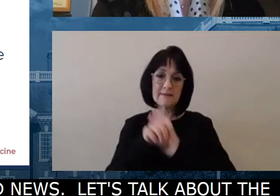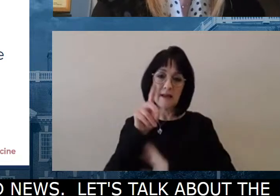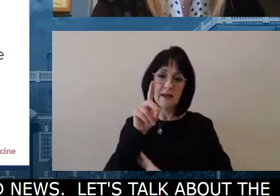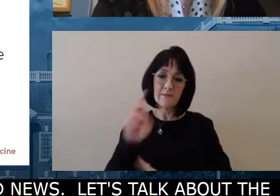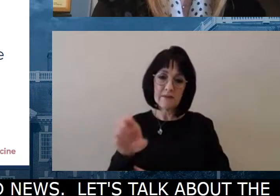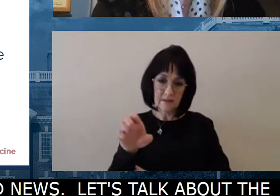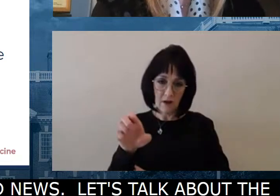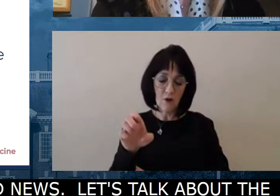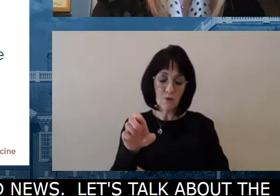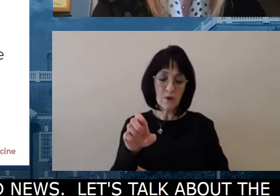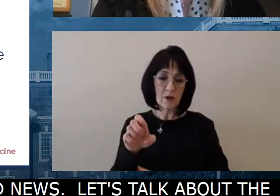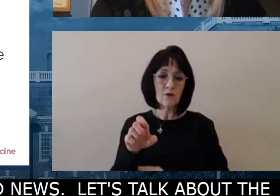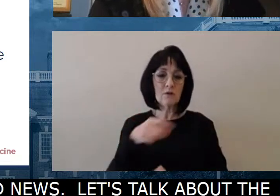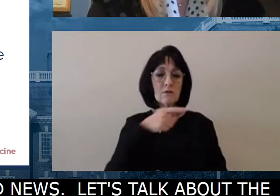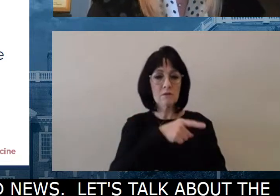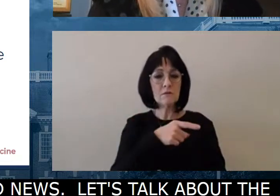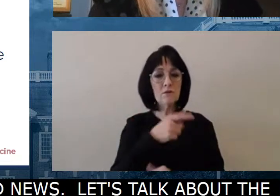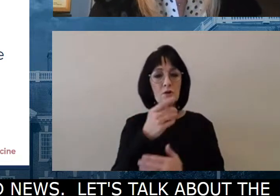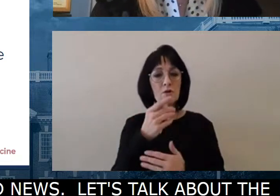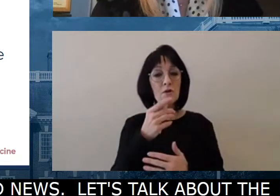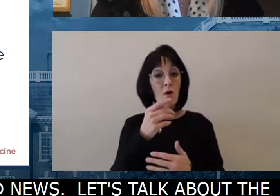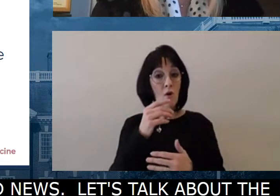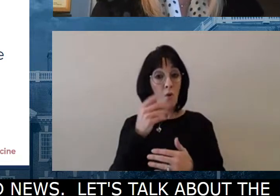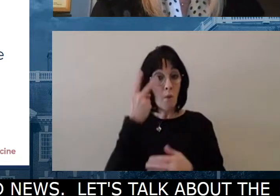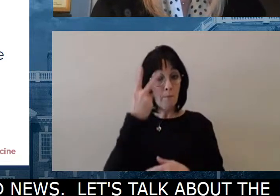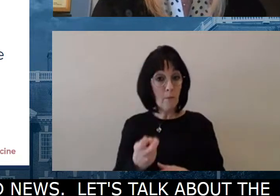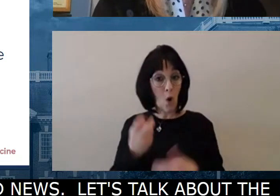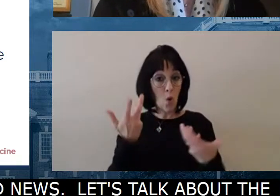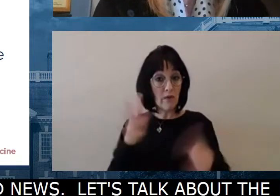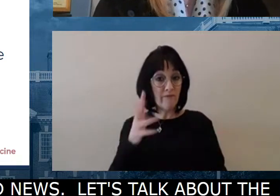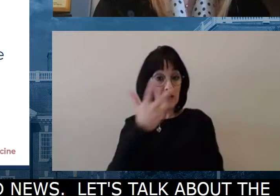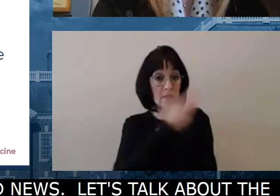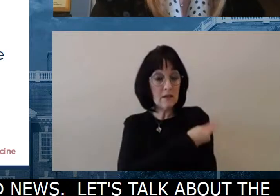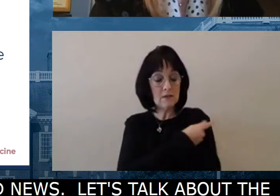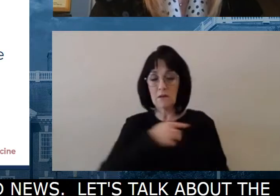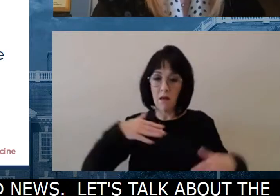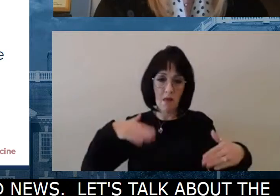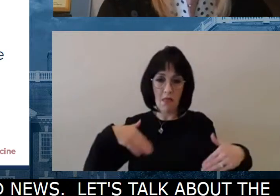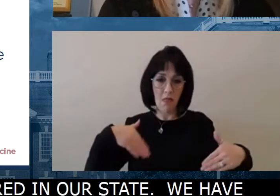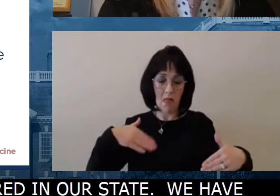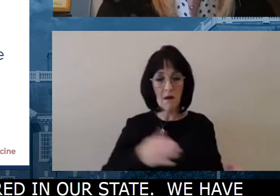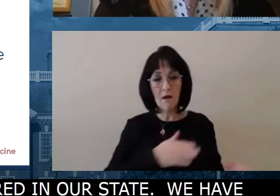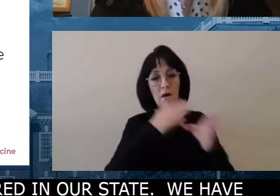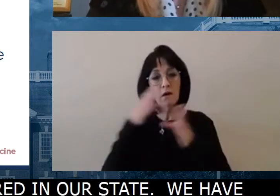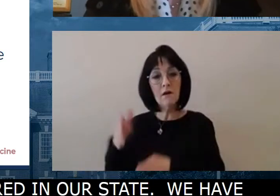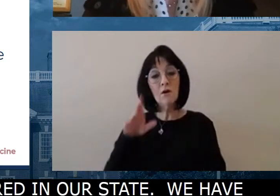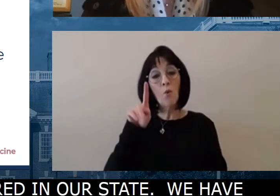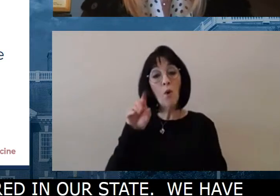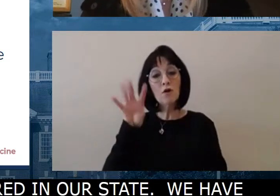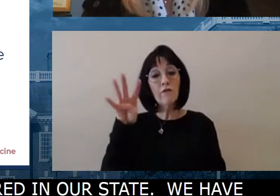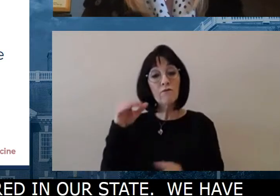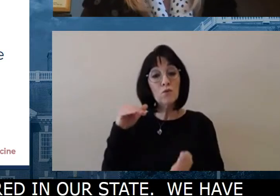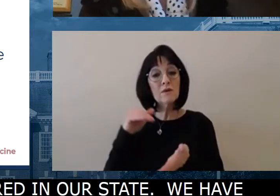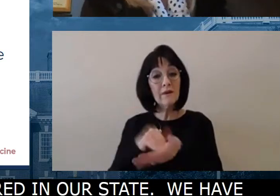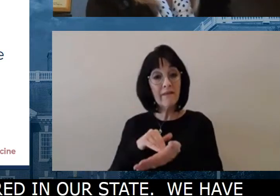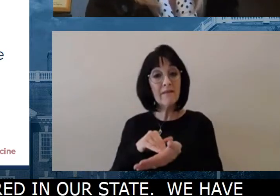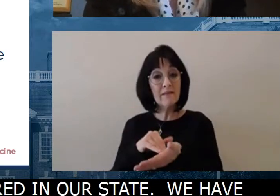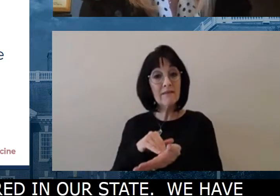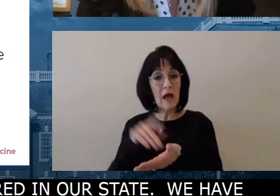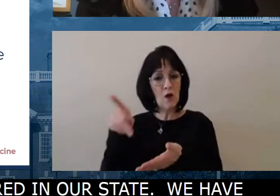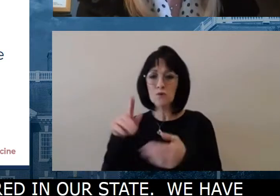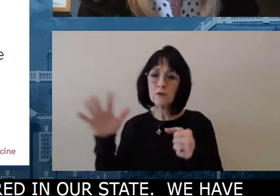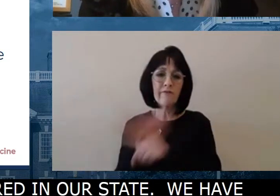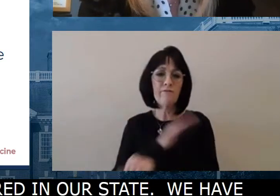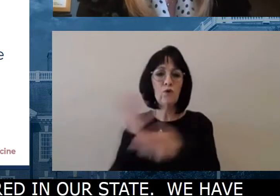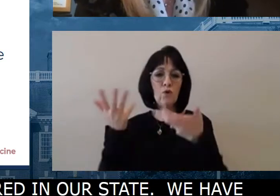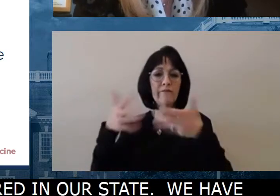of the 2-dose vaccine, and 104 fully vaccinated. Now we know that number is going up. The